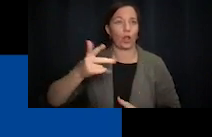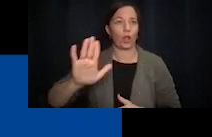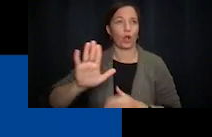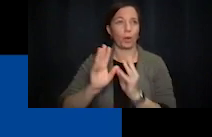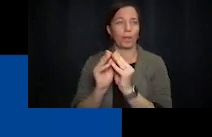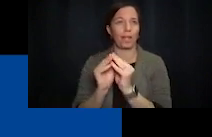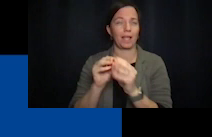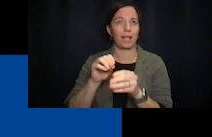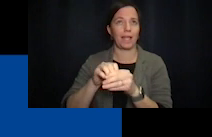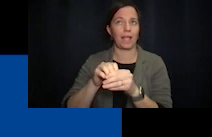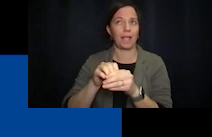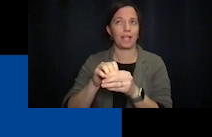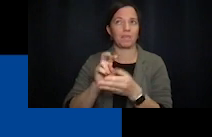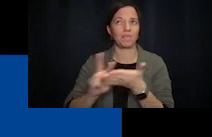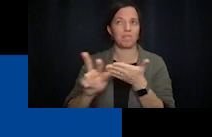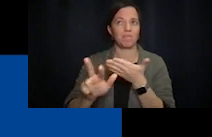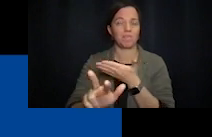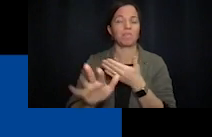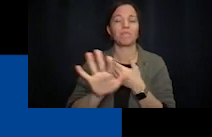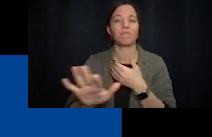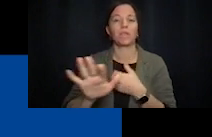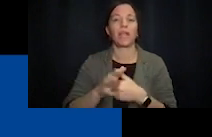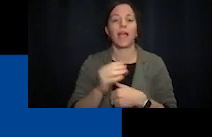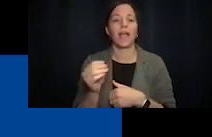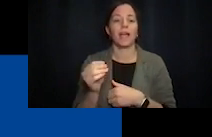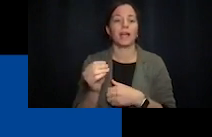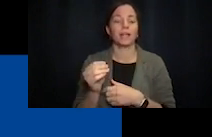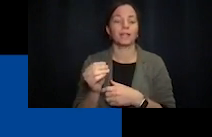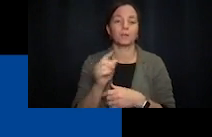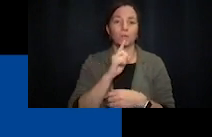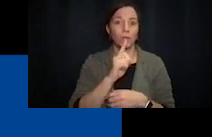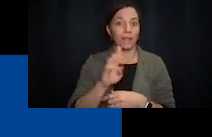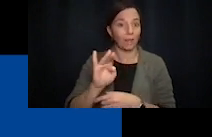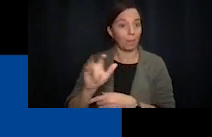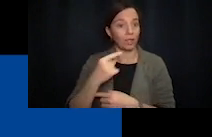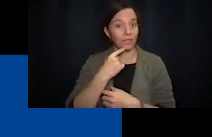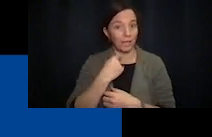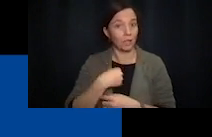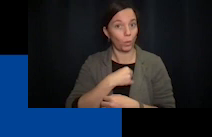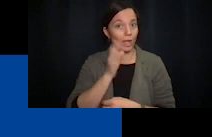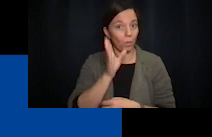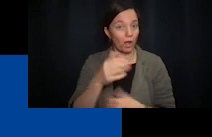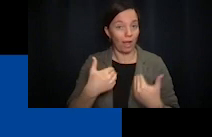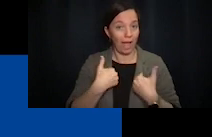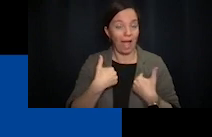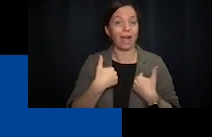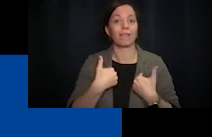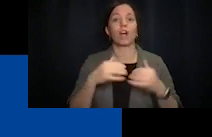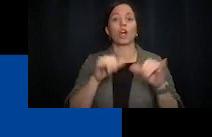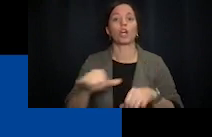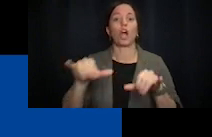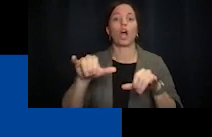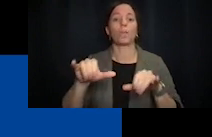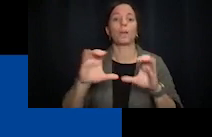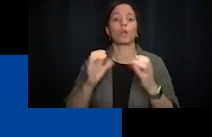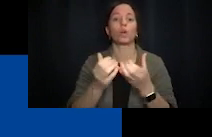in a couple of weeks. And, you know, really the bill is saying that we will have Common Course Numbering. There's been four